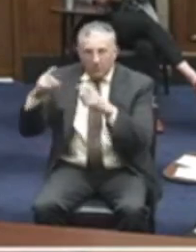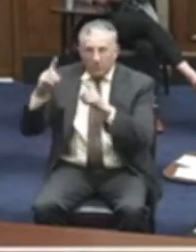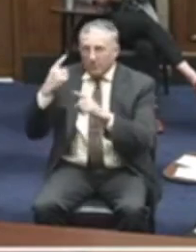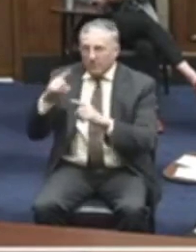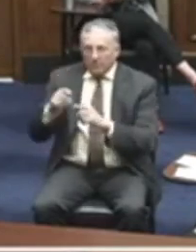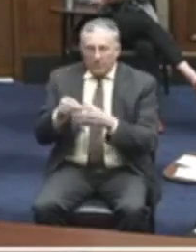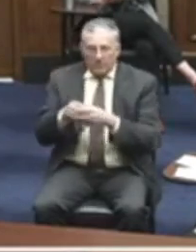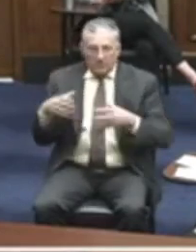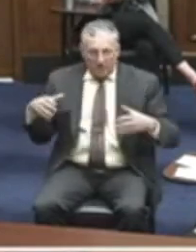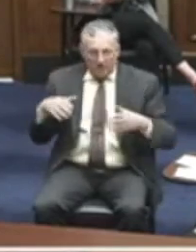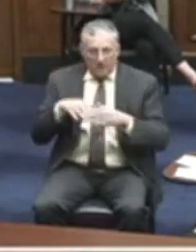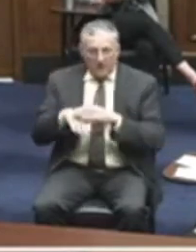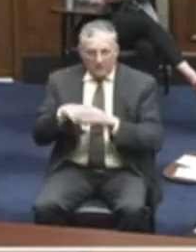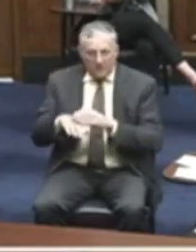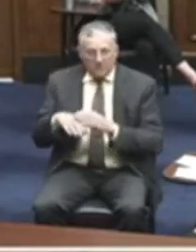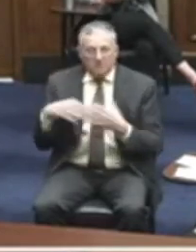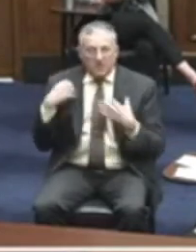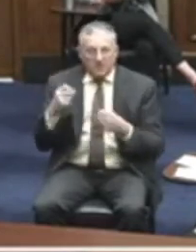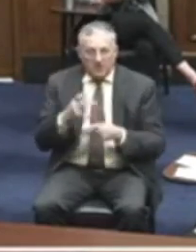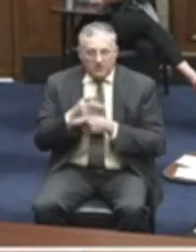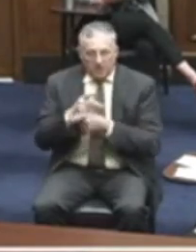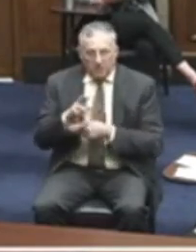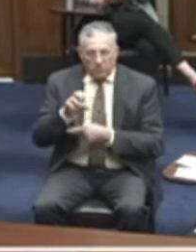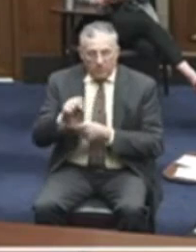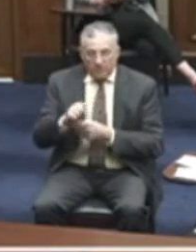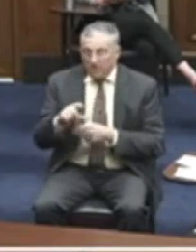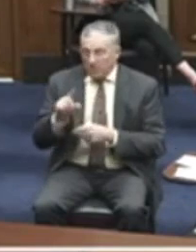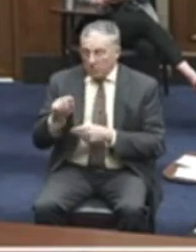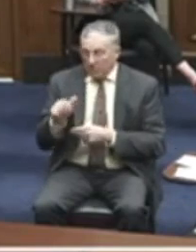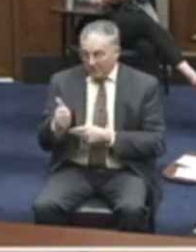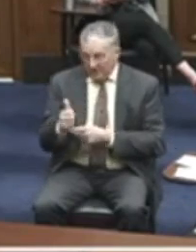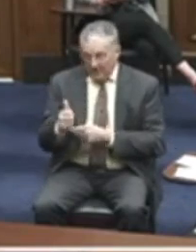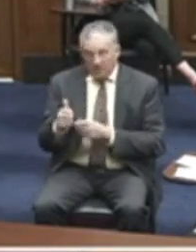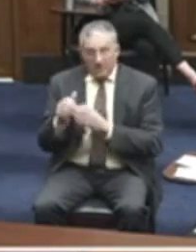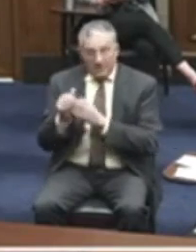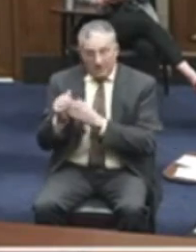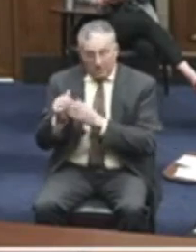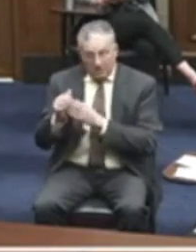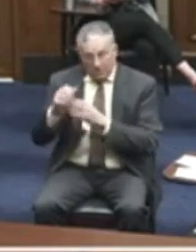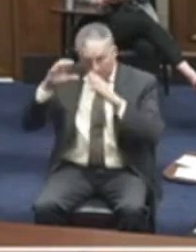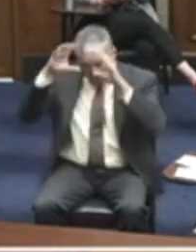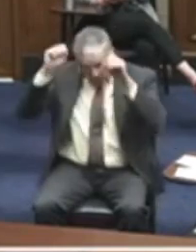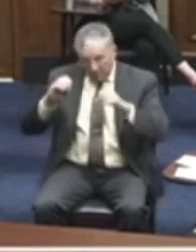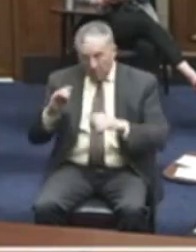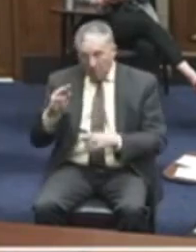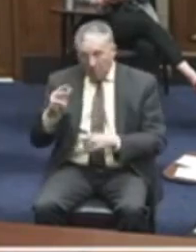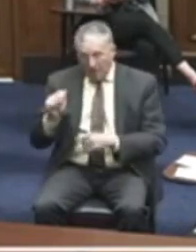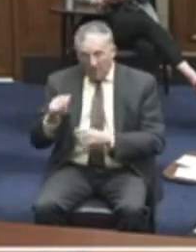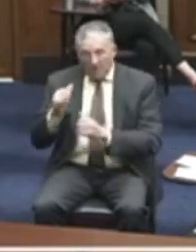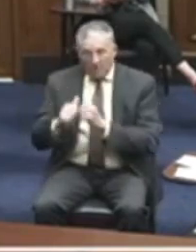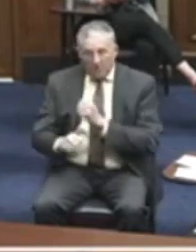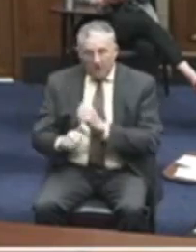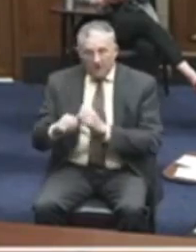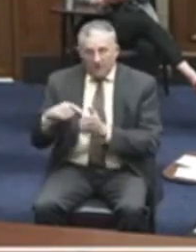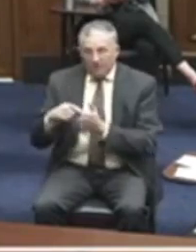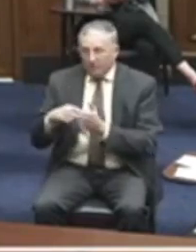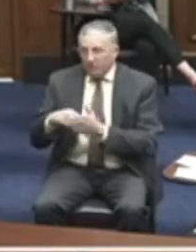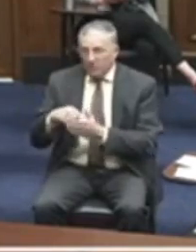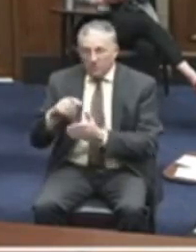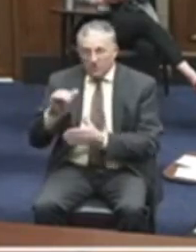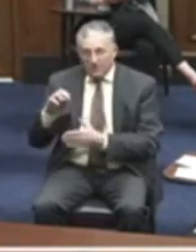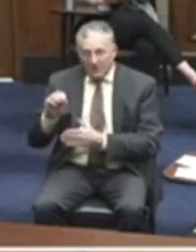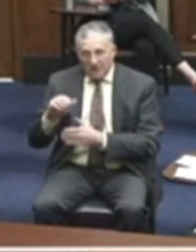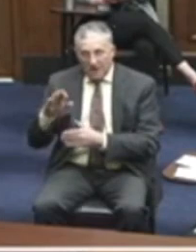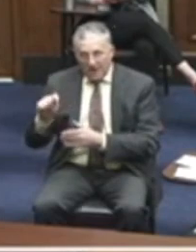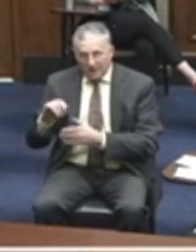the United States. In 2010, under the leadership of President Obama, we passed the Affordable Care Act, a landmark